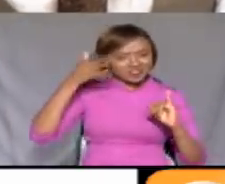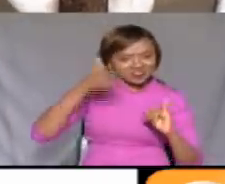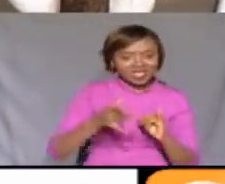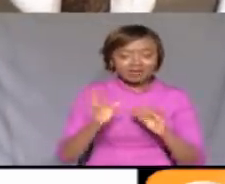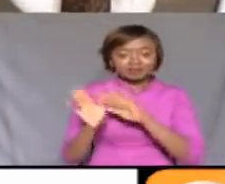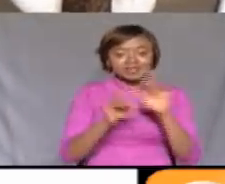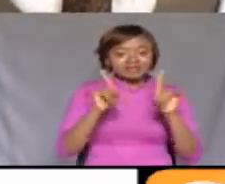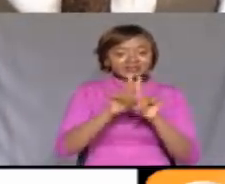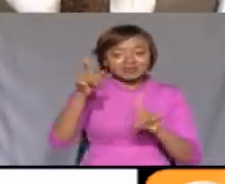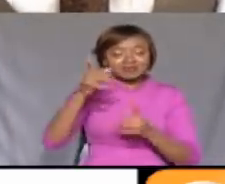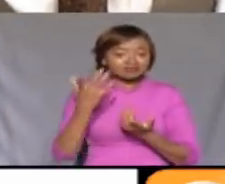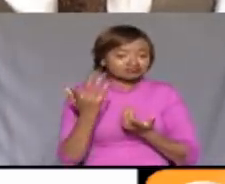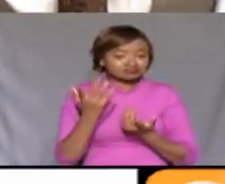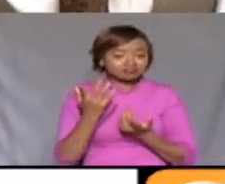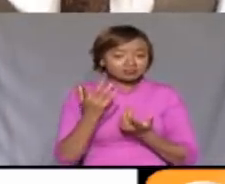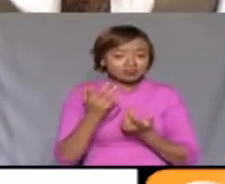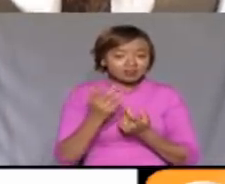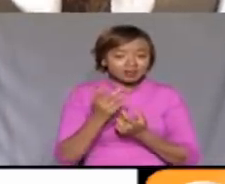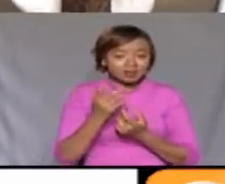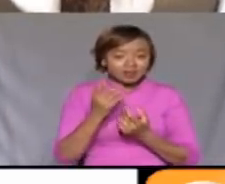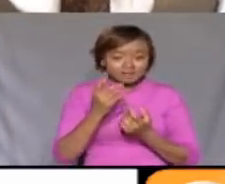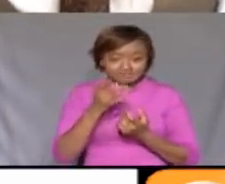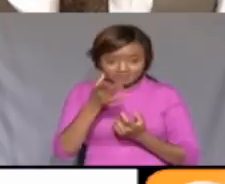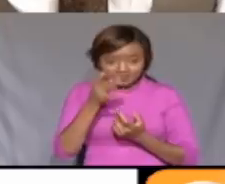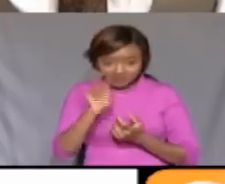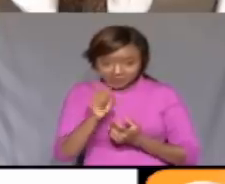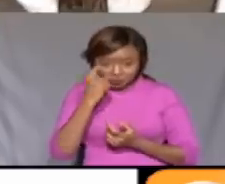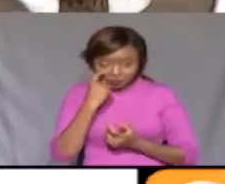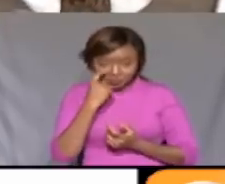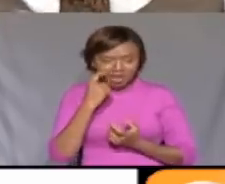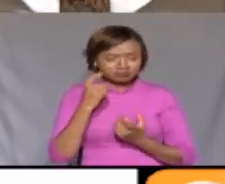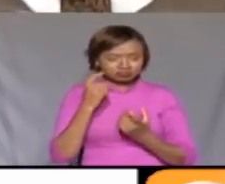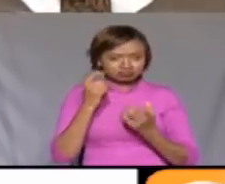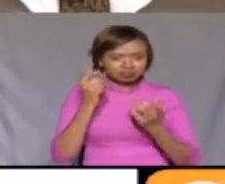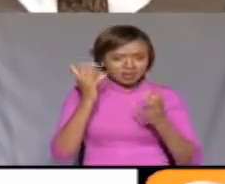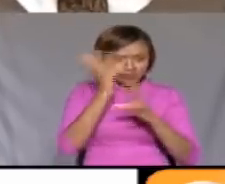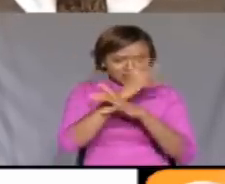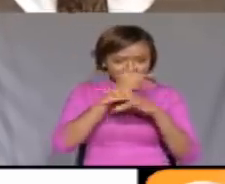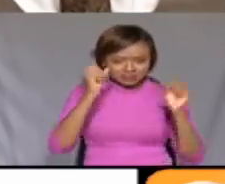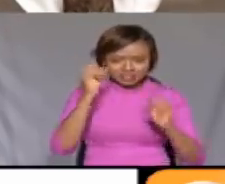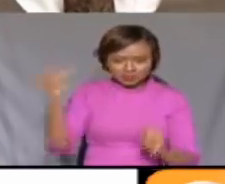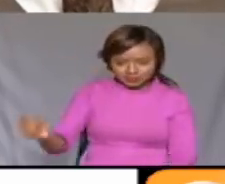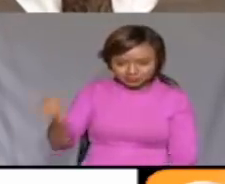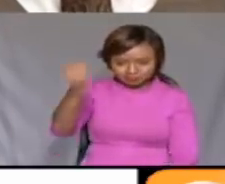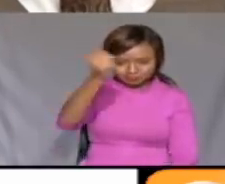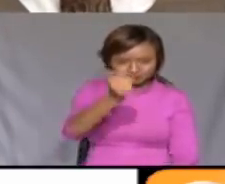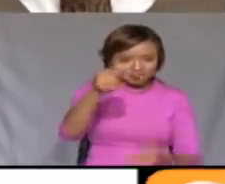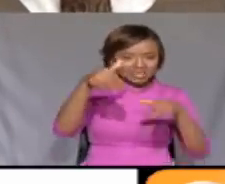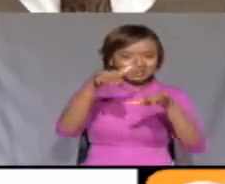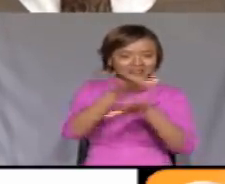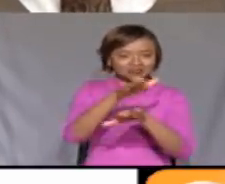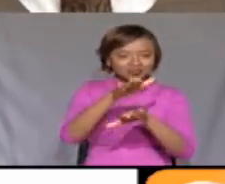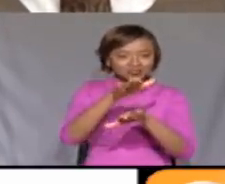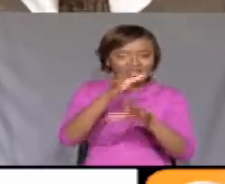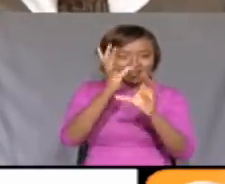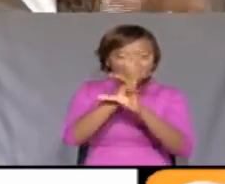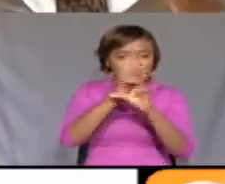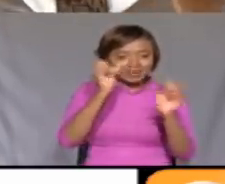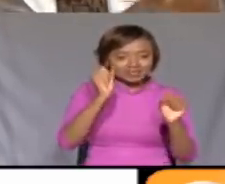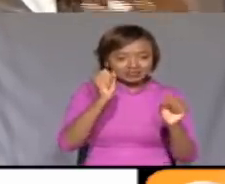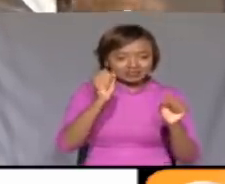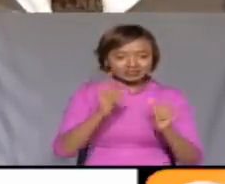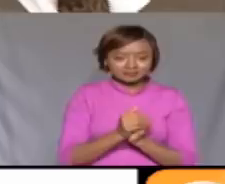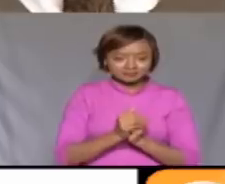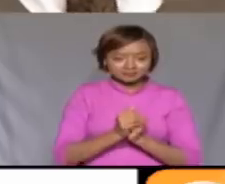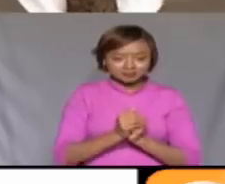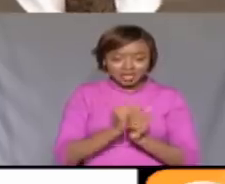Khartoum when Dr. John Garang, leader of SPLA, was sworn in as vice president of Sudan.